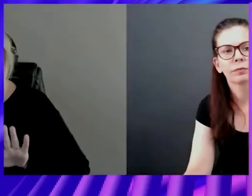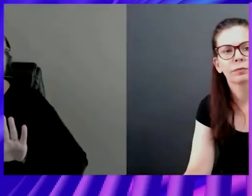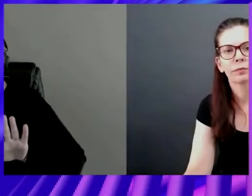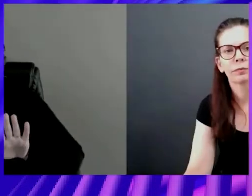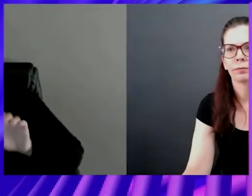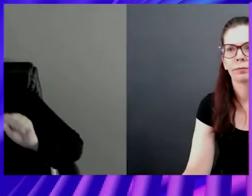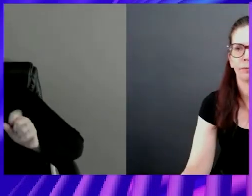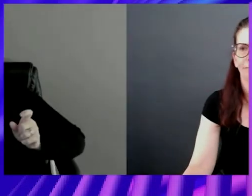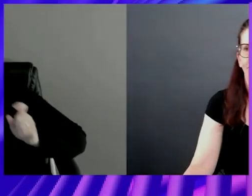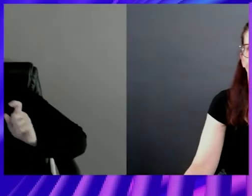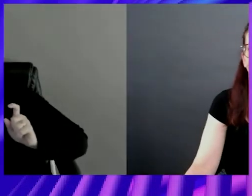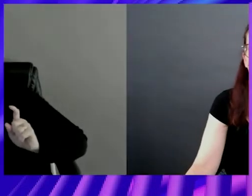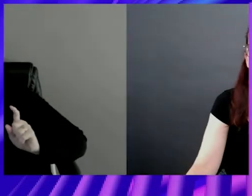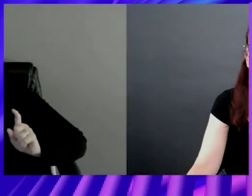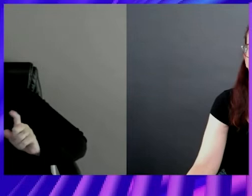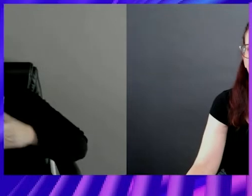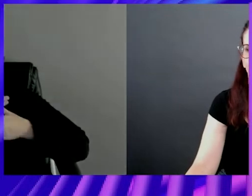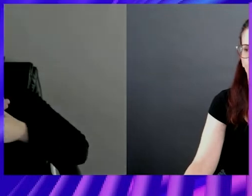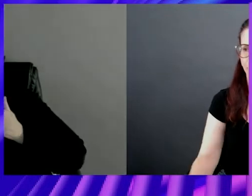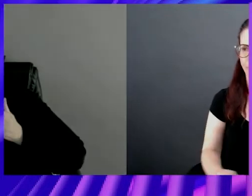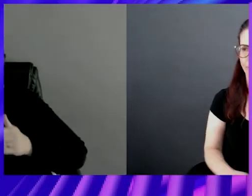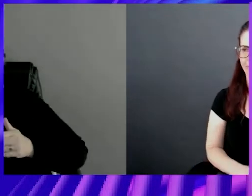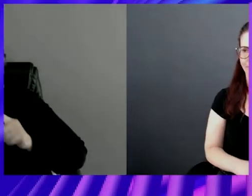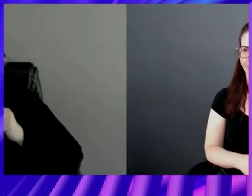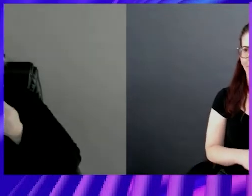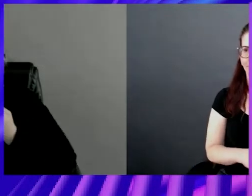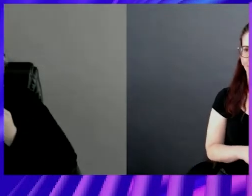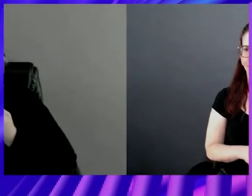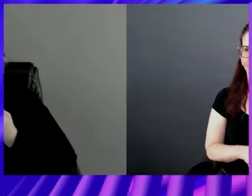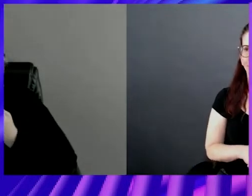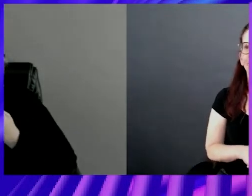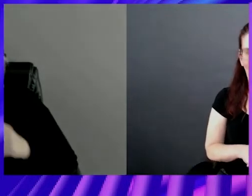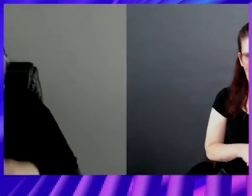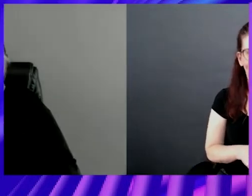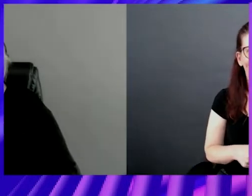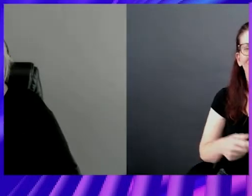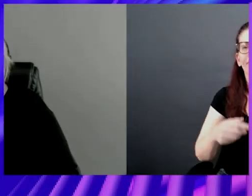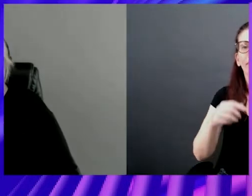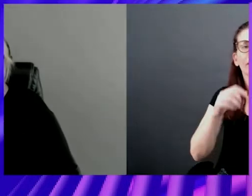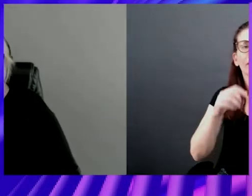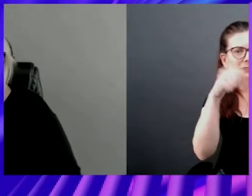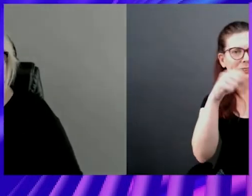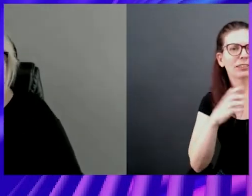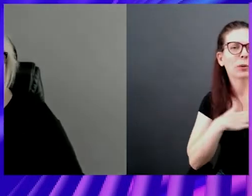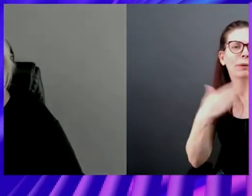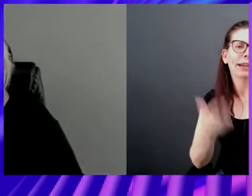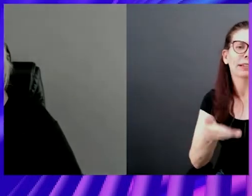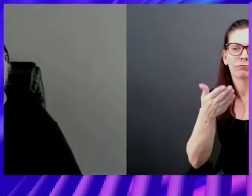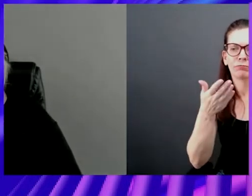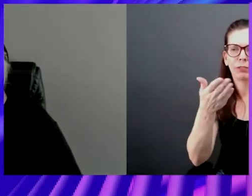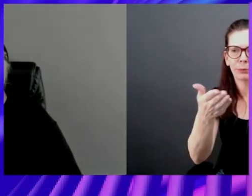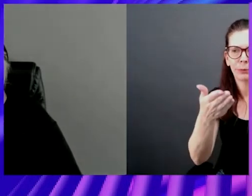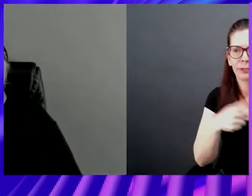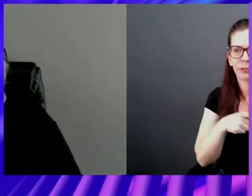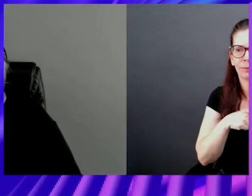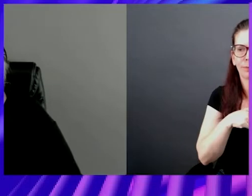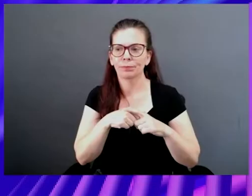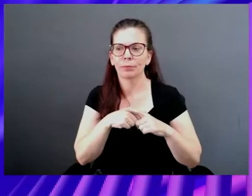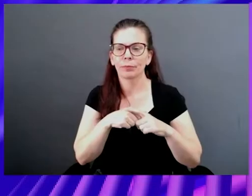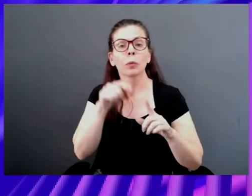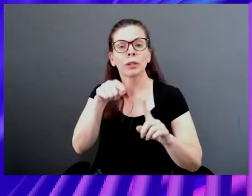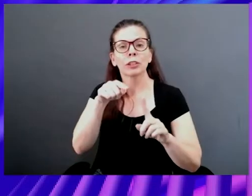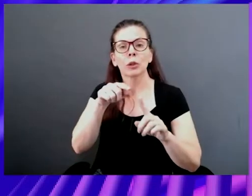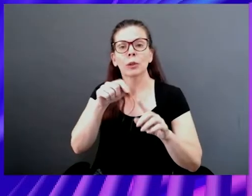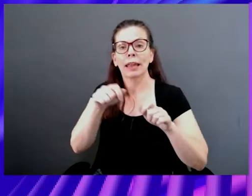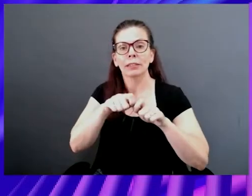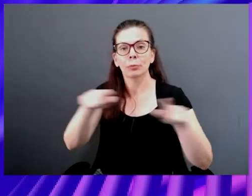and then share it with my team or other teams. Yes, like here, my recommendation. If you create a deployment project here, like it's in, you should